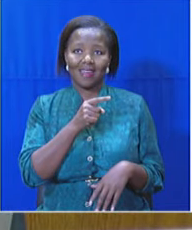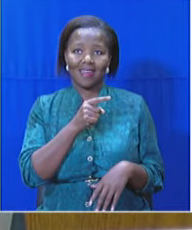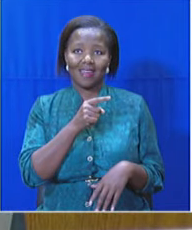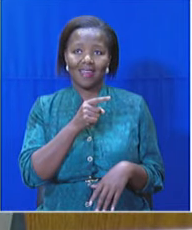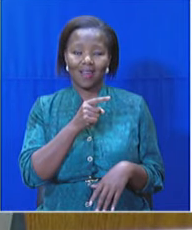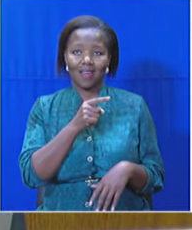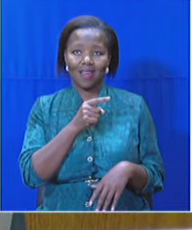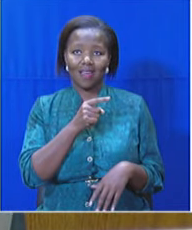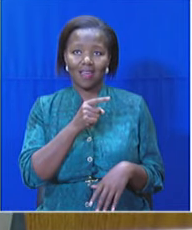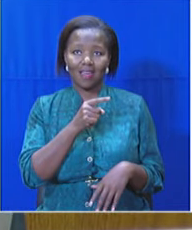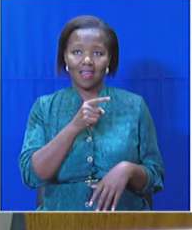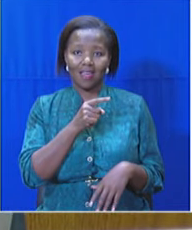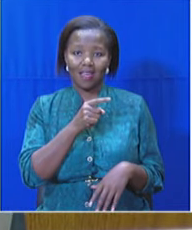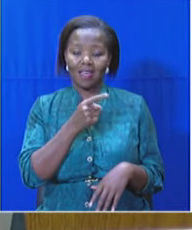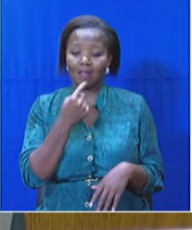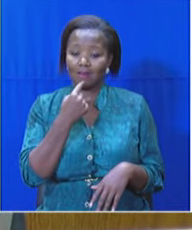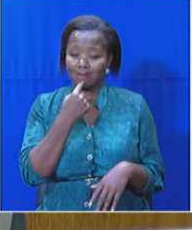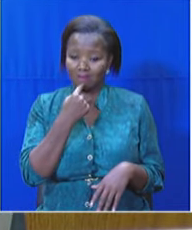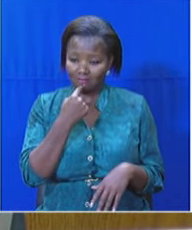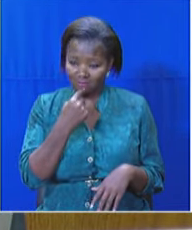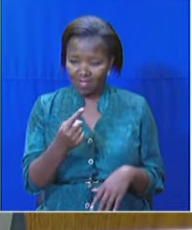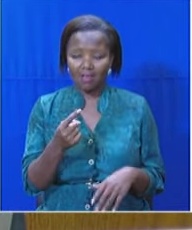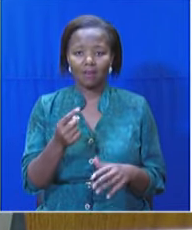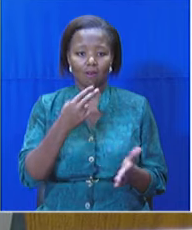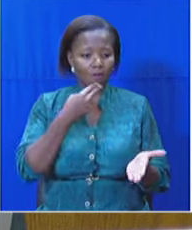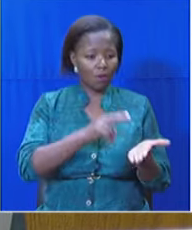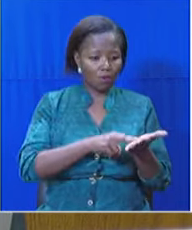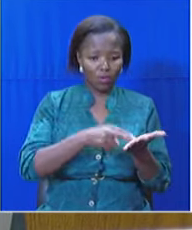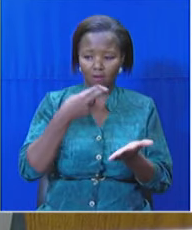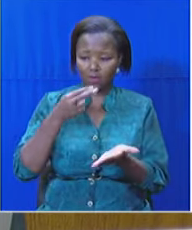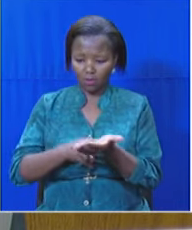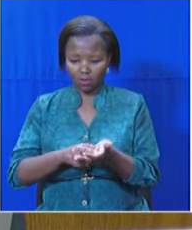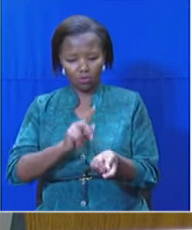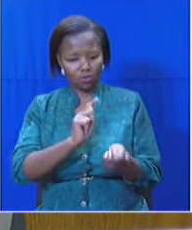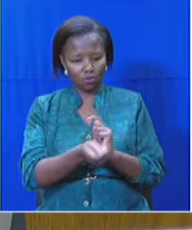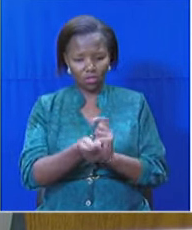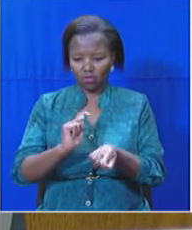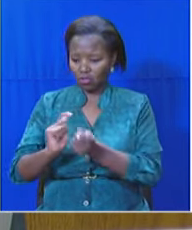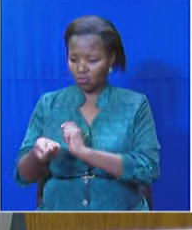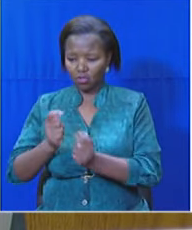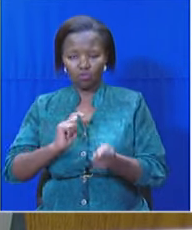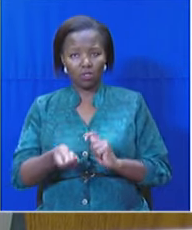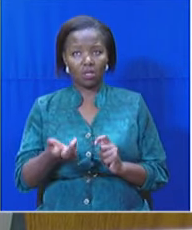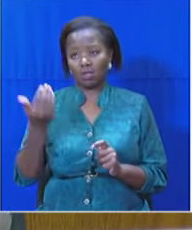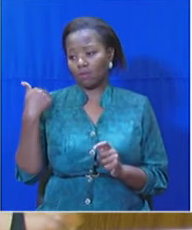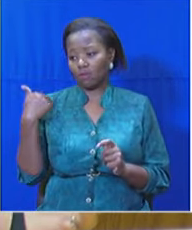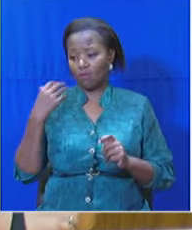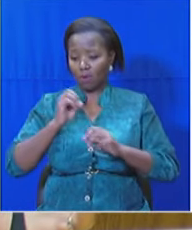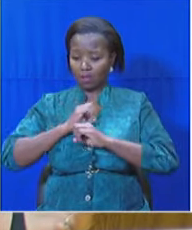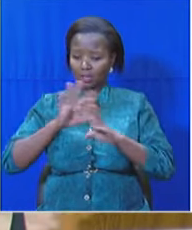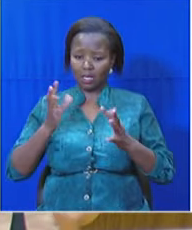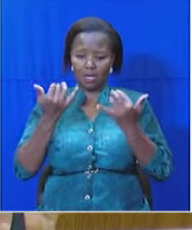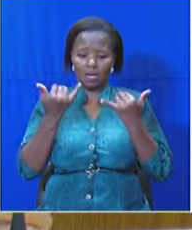they have a contract that has unilaterally changed between what the contract said in the beginning and what the contract is saying now.